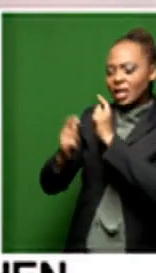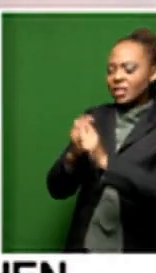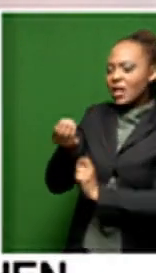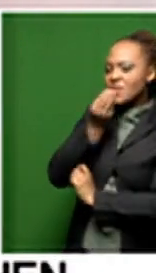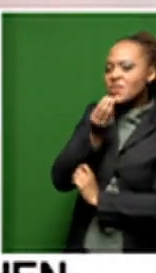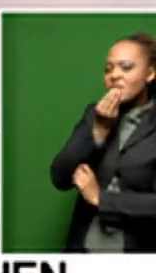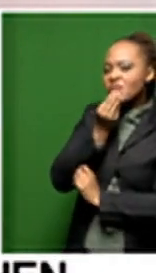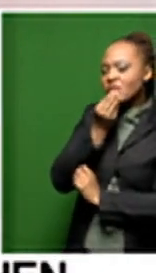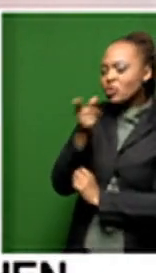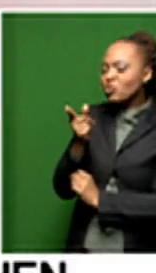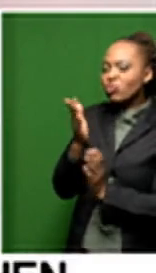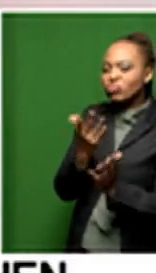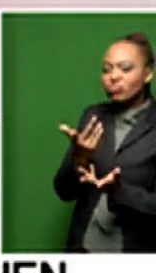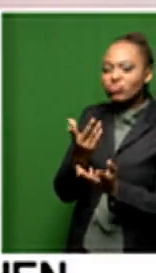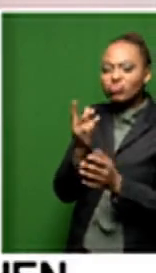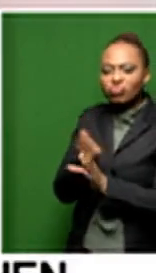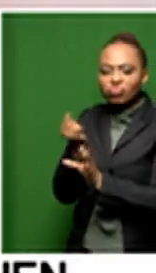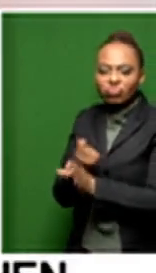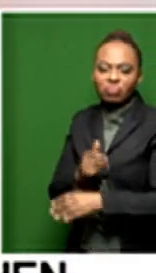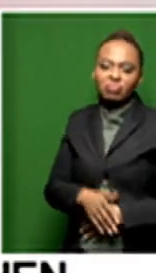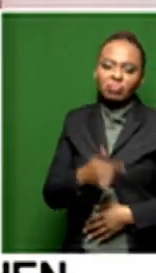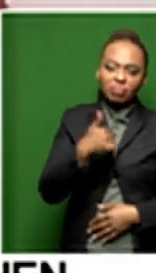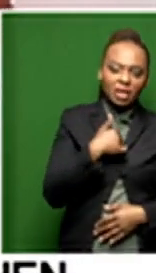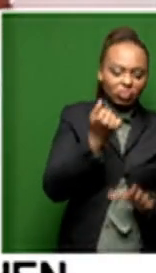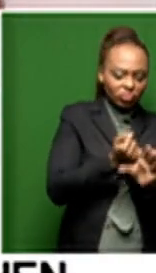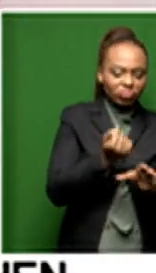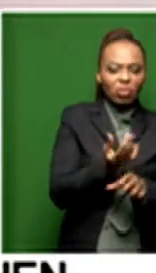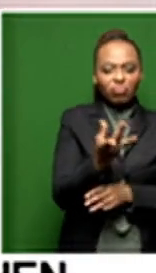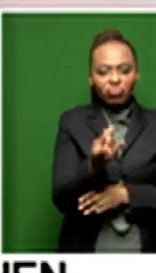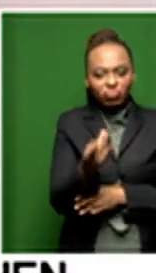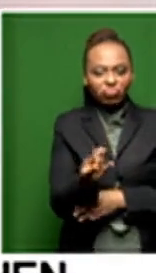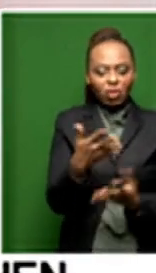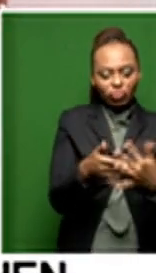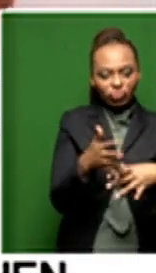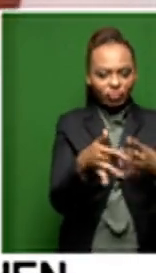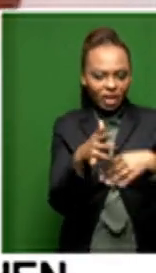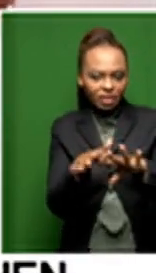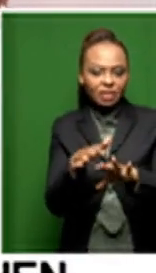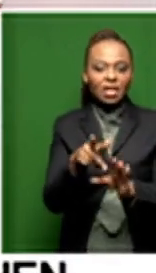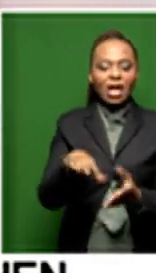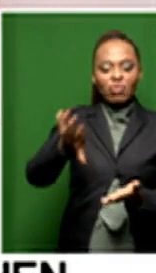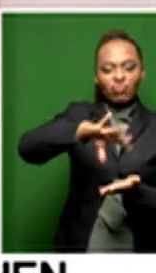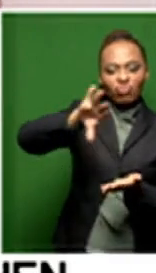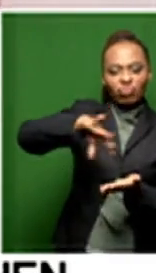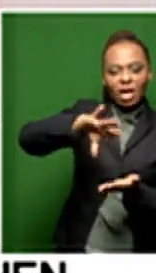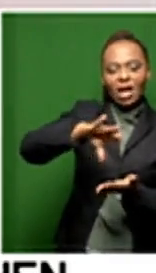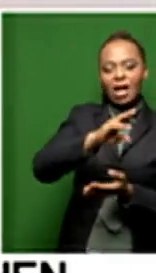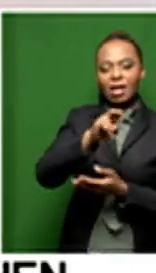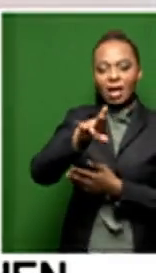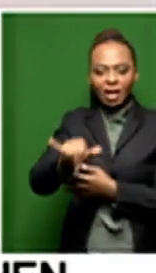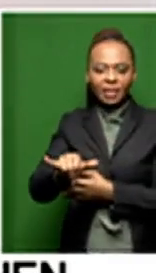fancy? I prepare stews, I prepare curries, my other favorite. I also prepare